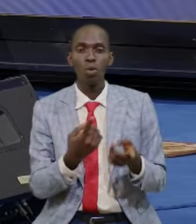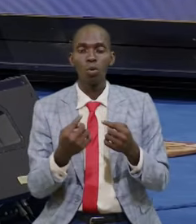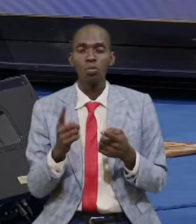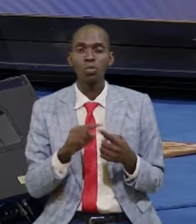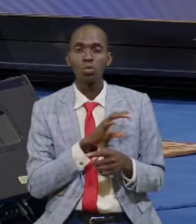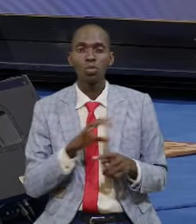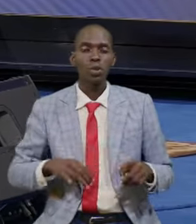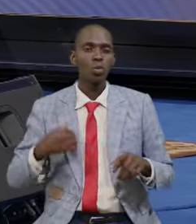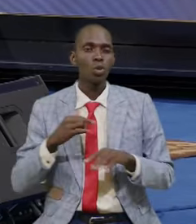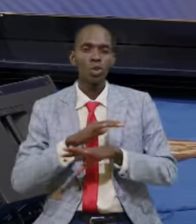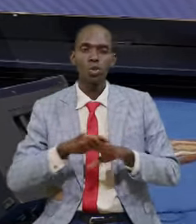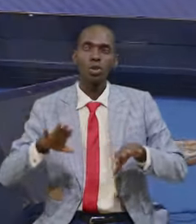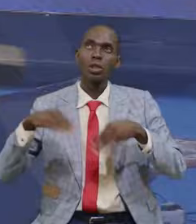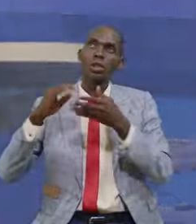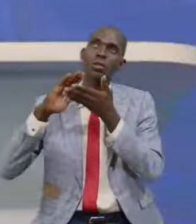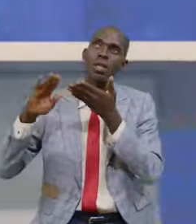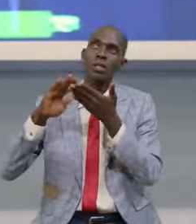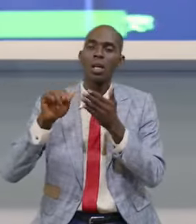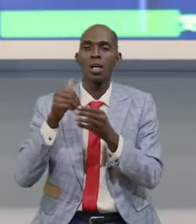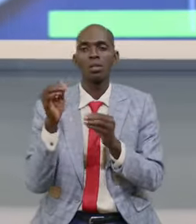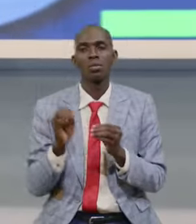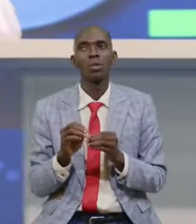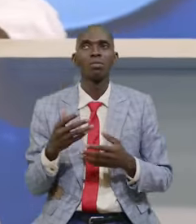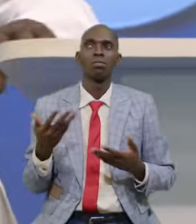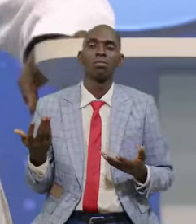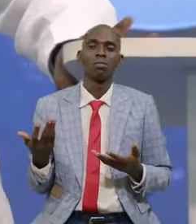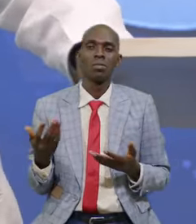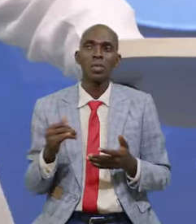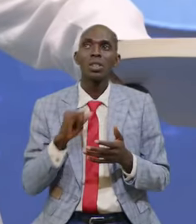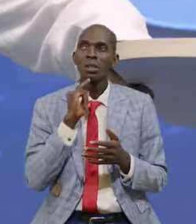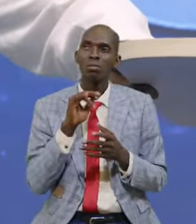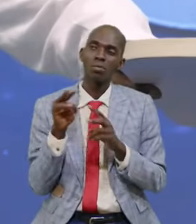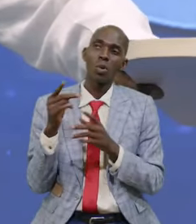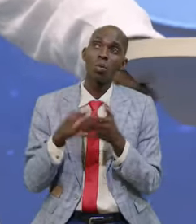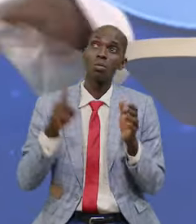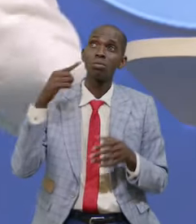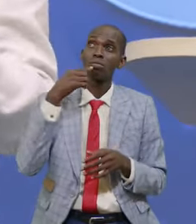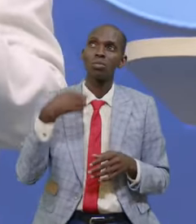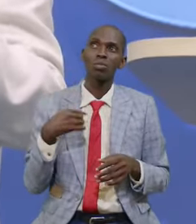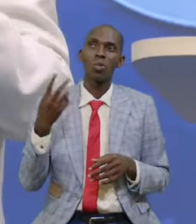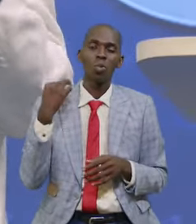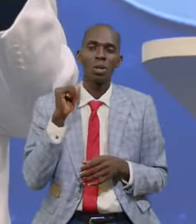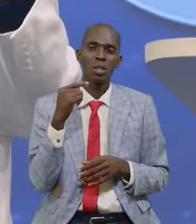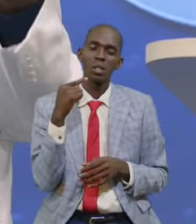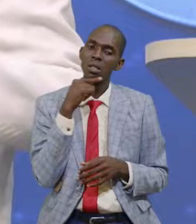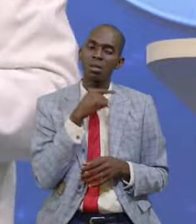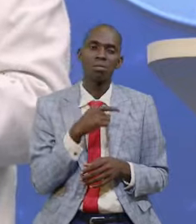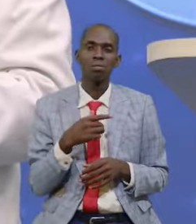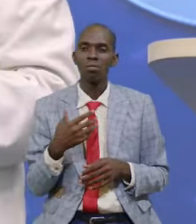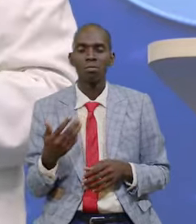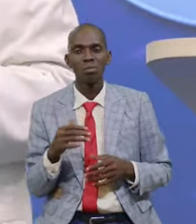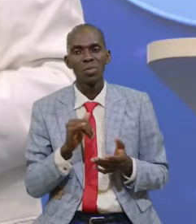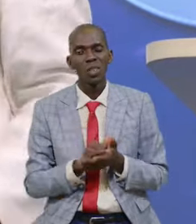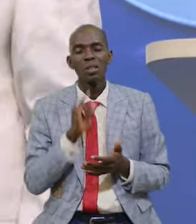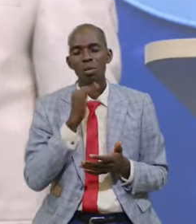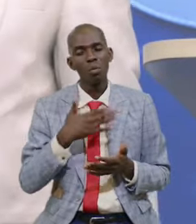excuses anymore. Looks like what you told me was a lie. That's my, you know,